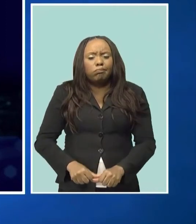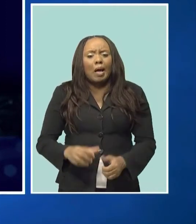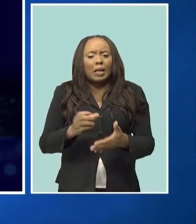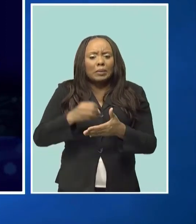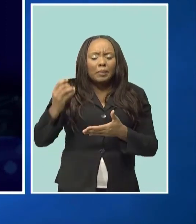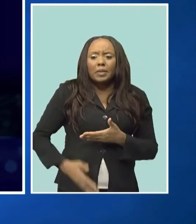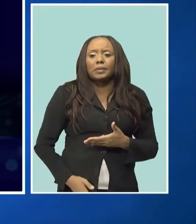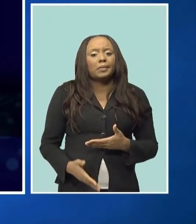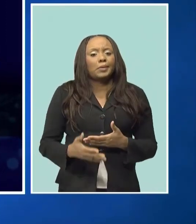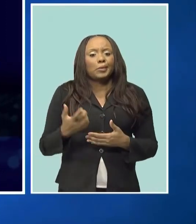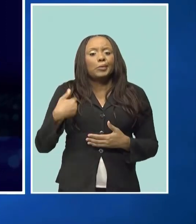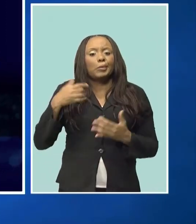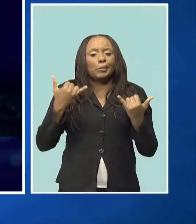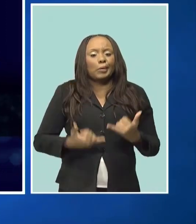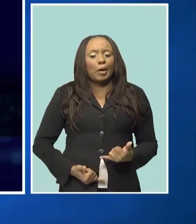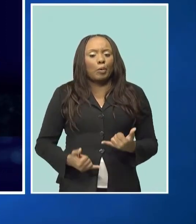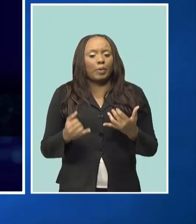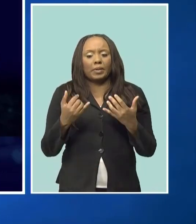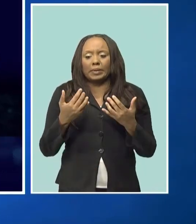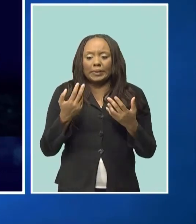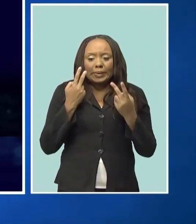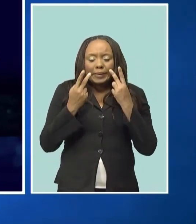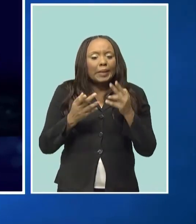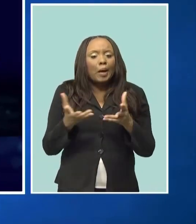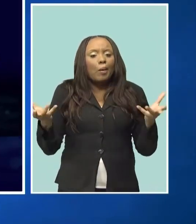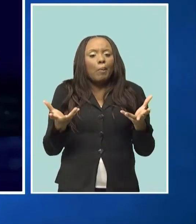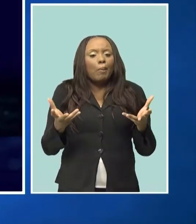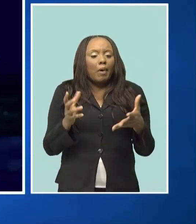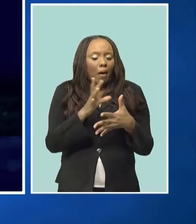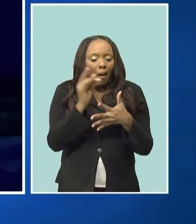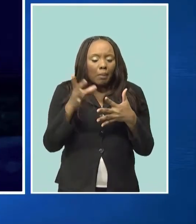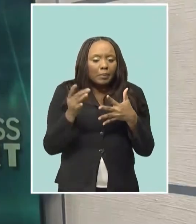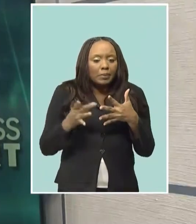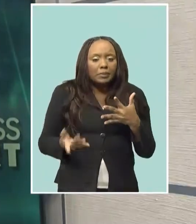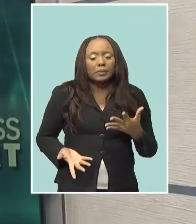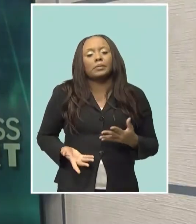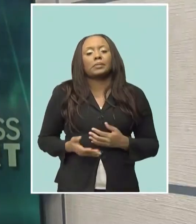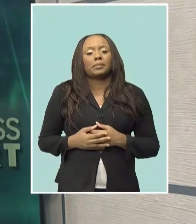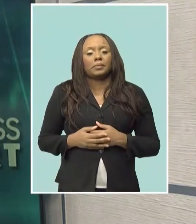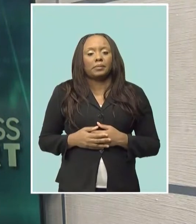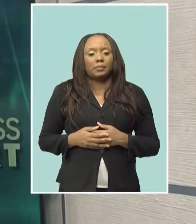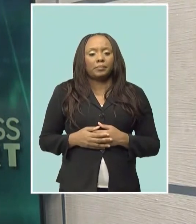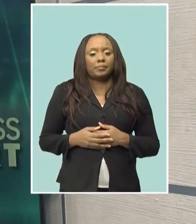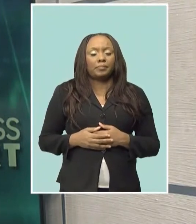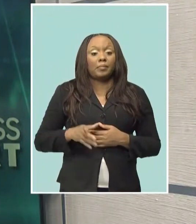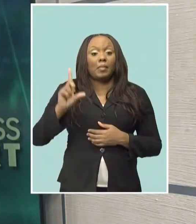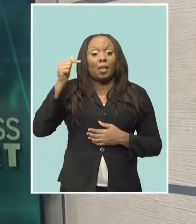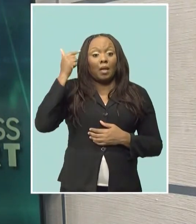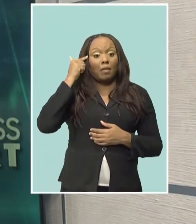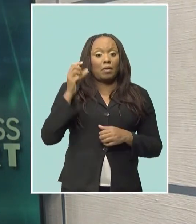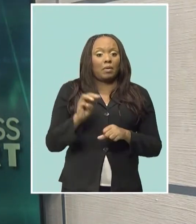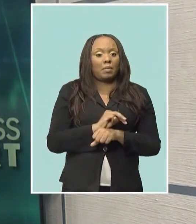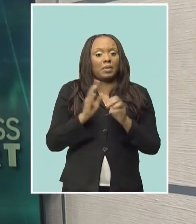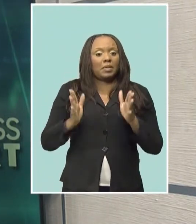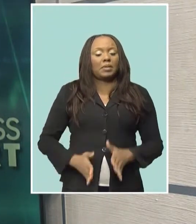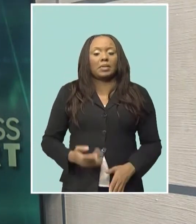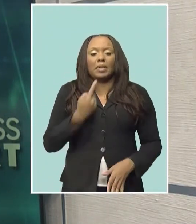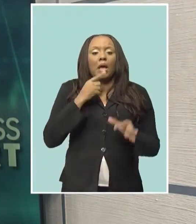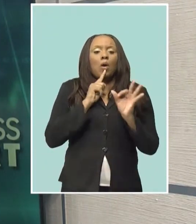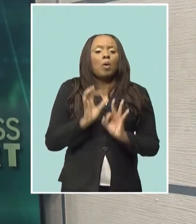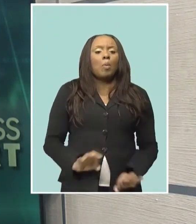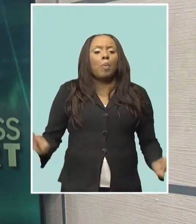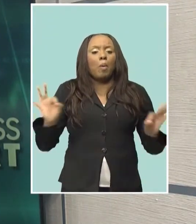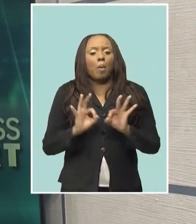options as to what we can do. They are being actively pursued. A government minister is stressing the importance